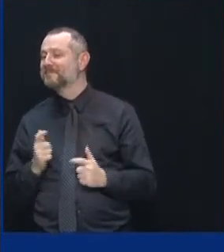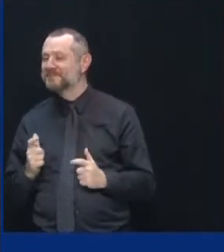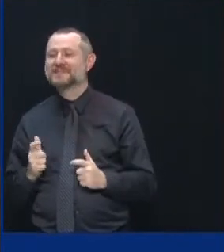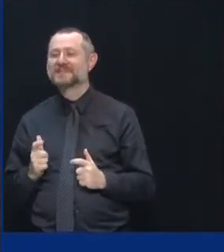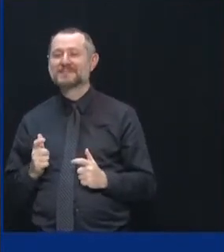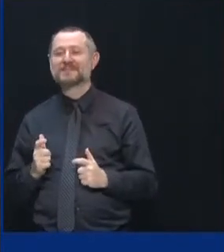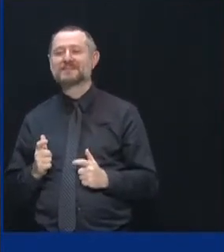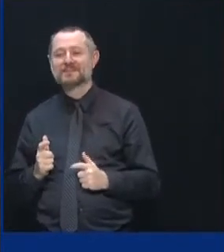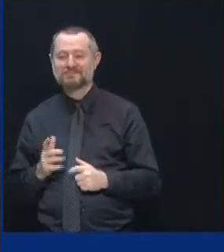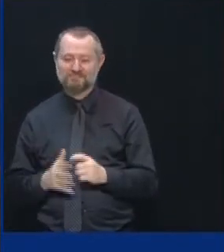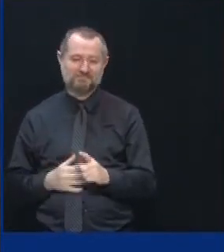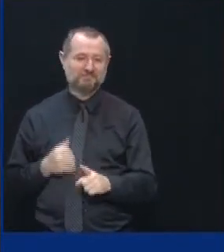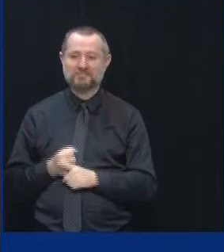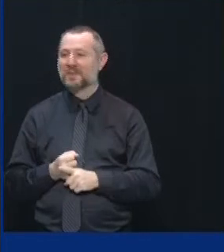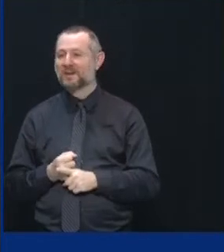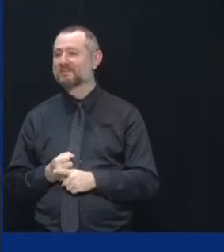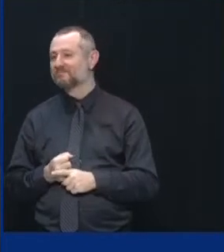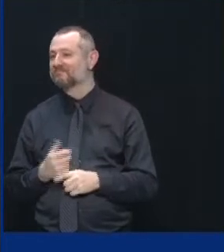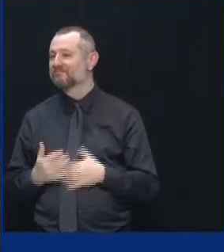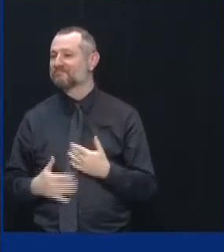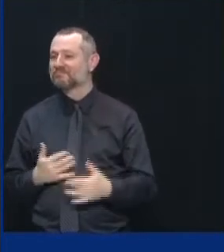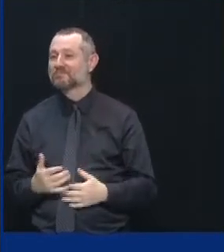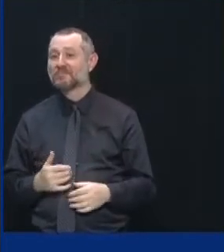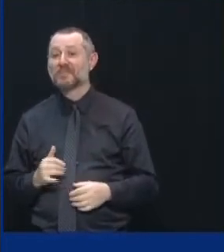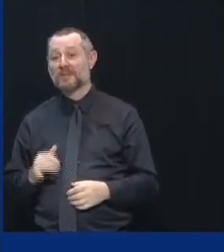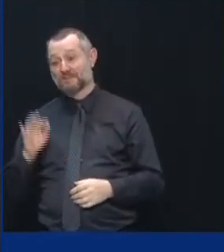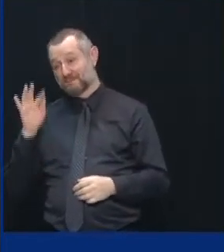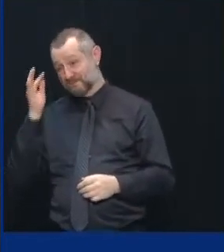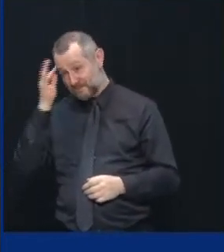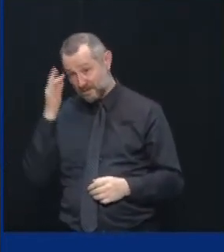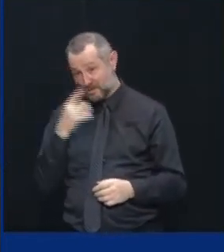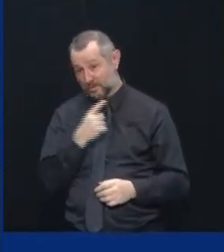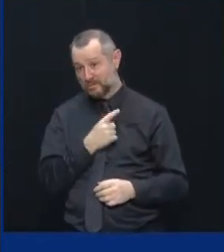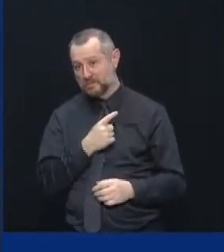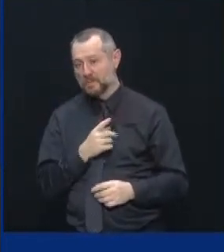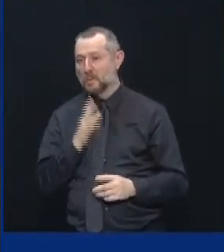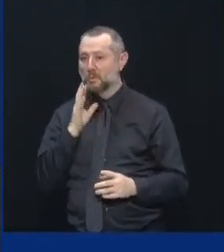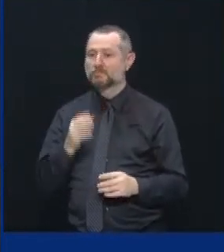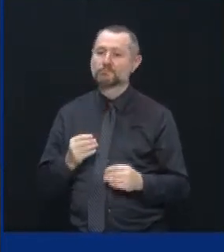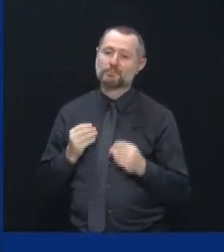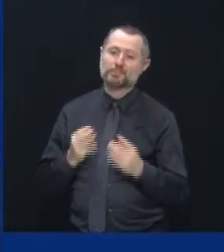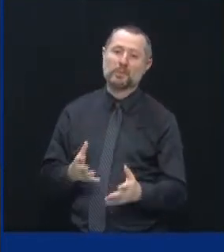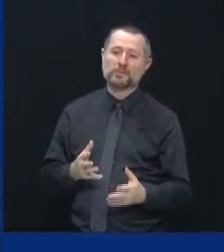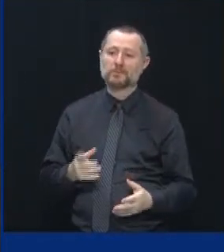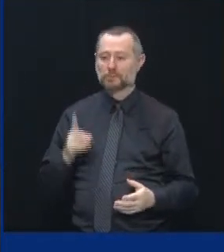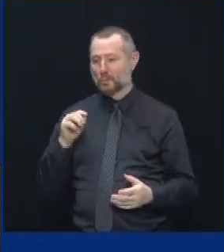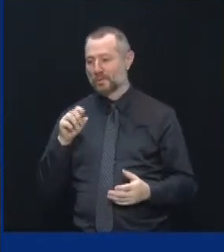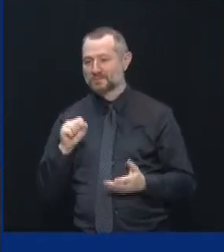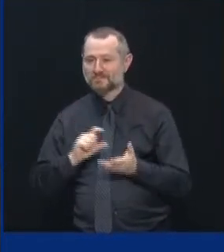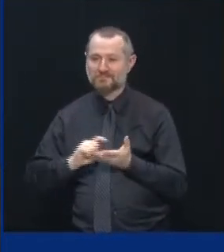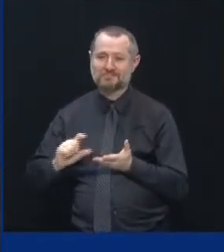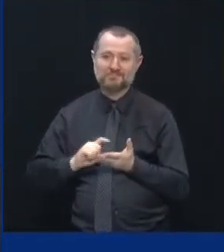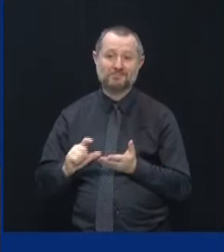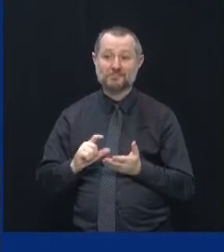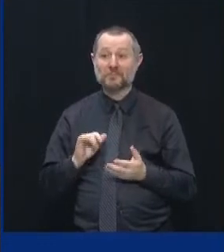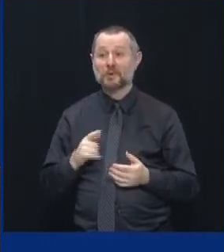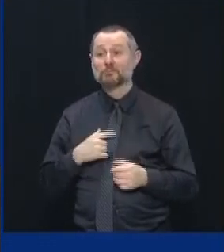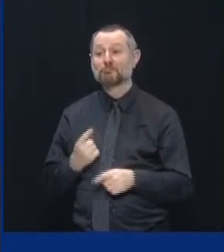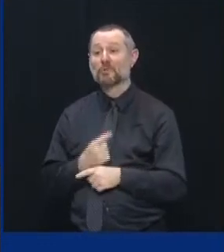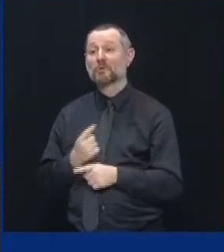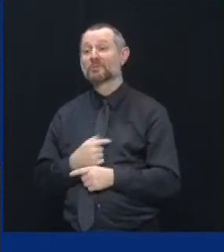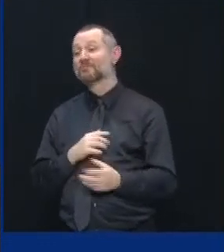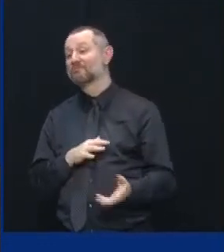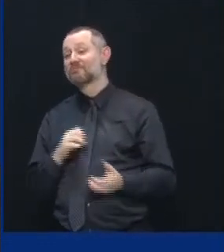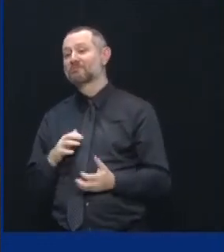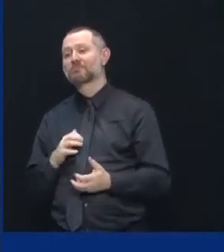impact. And the federal government provides the doses which are above our allocation,